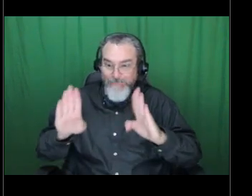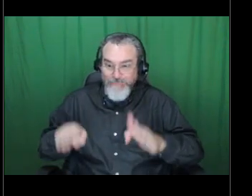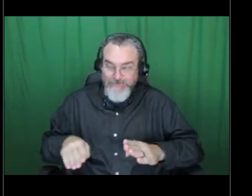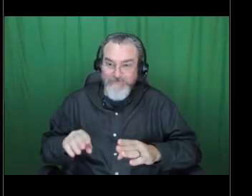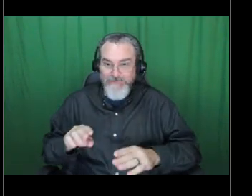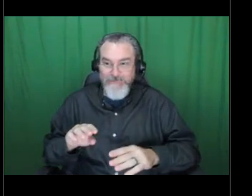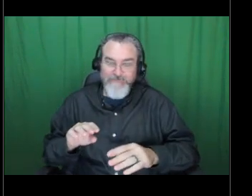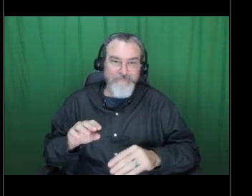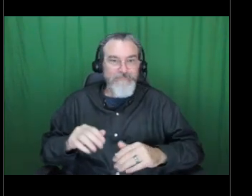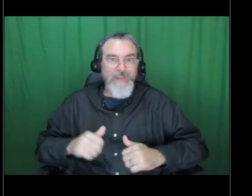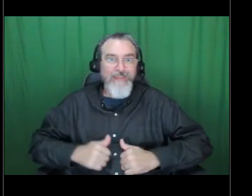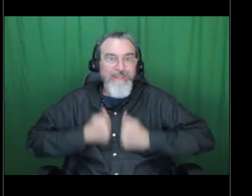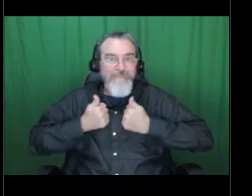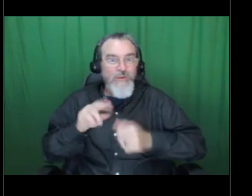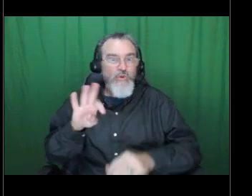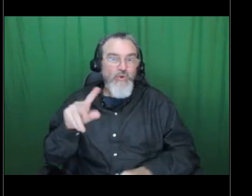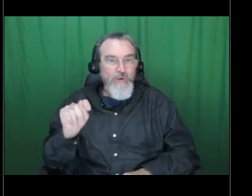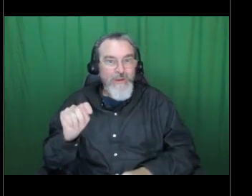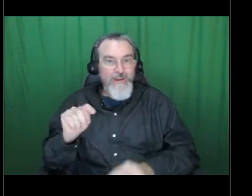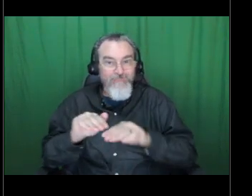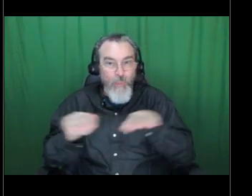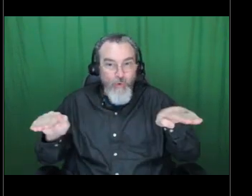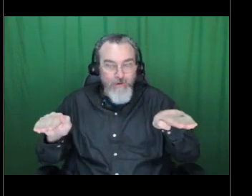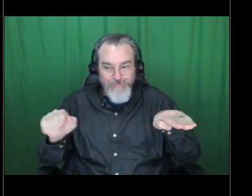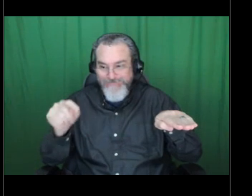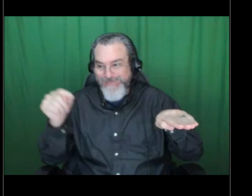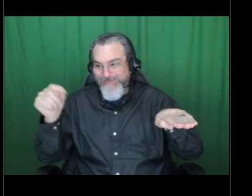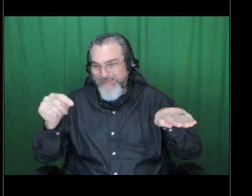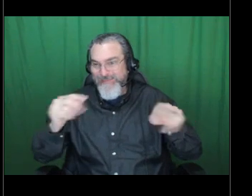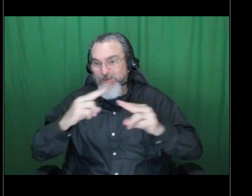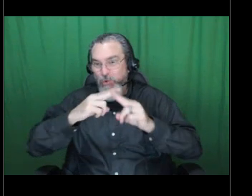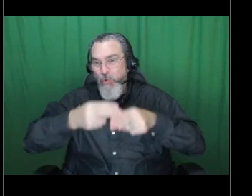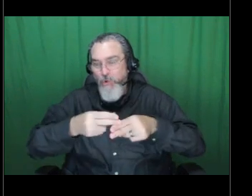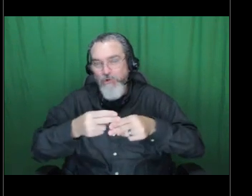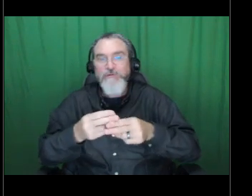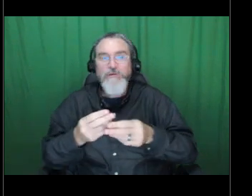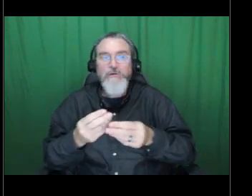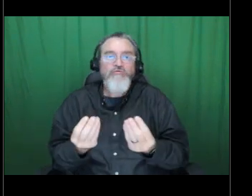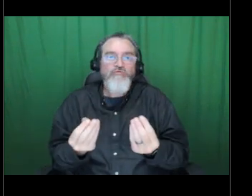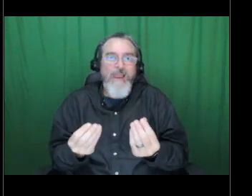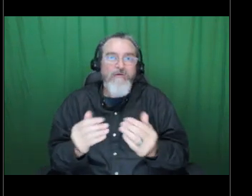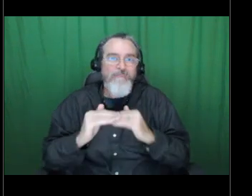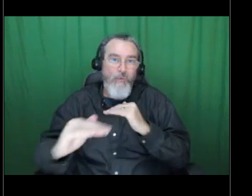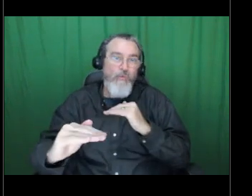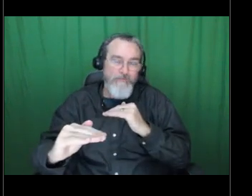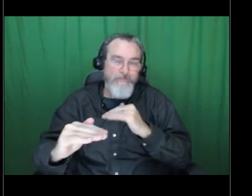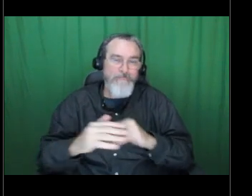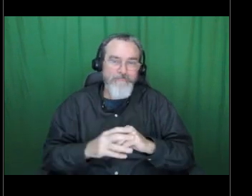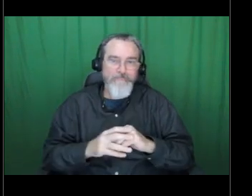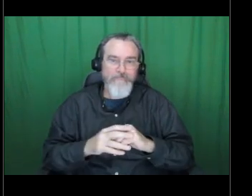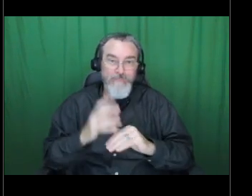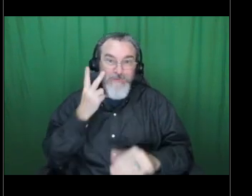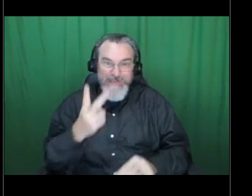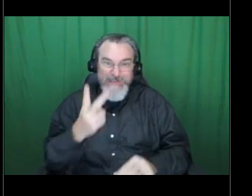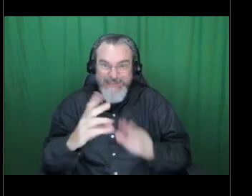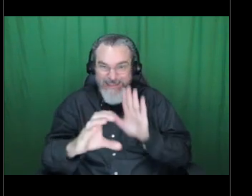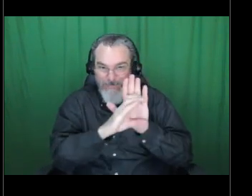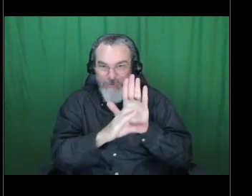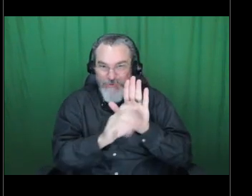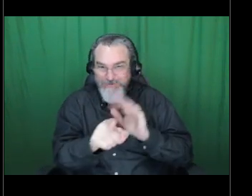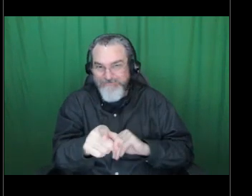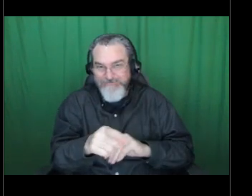ground floor, making the dwelling units covered. The image on the screen